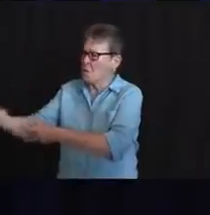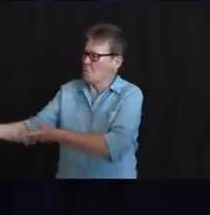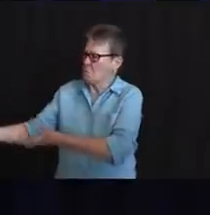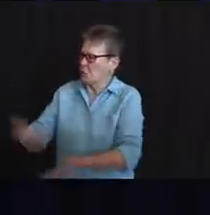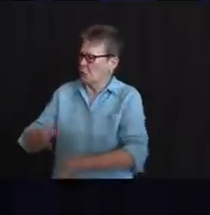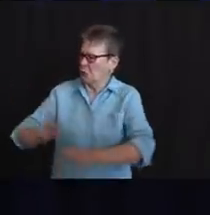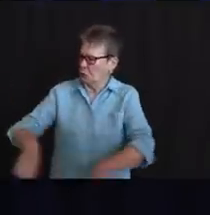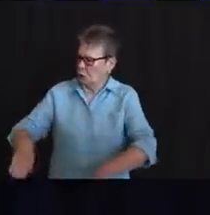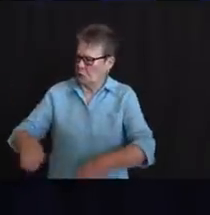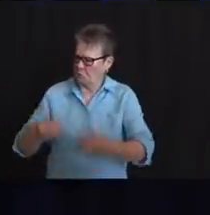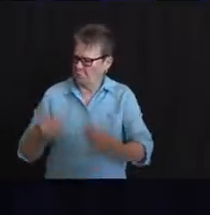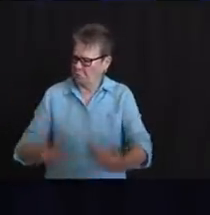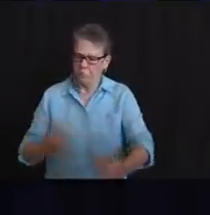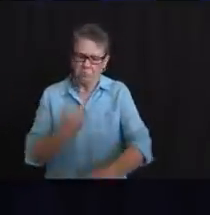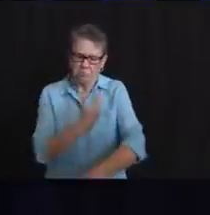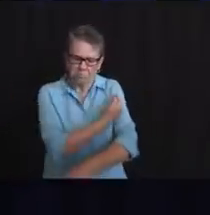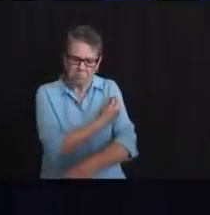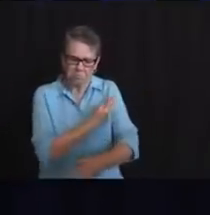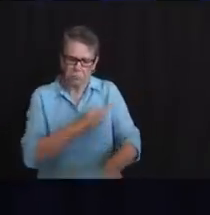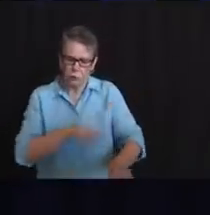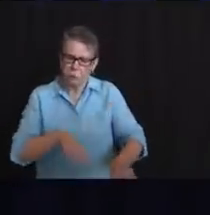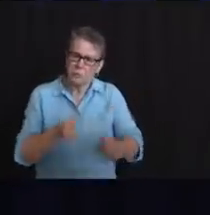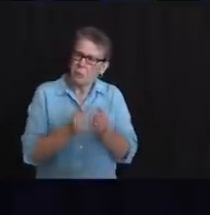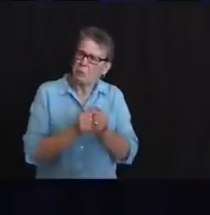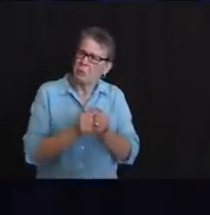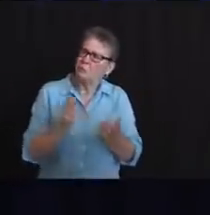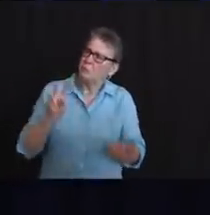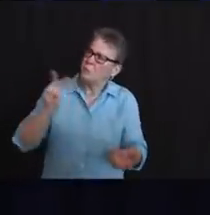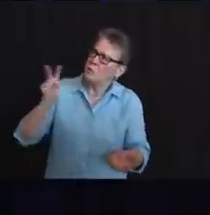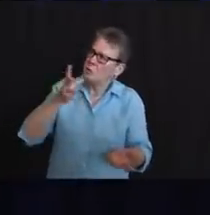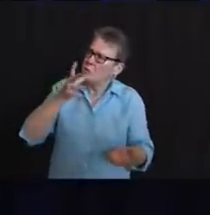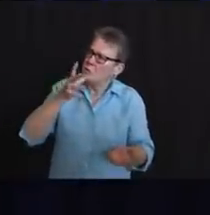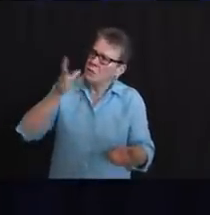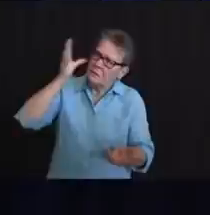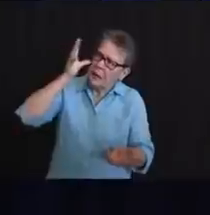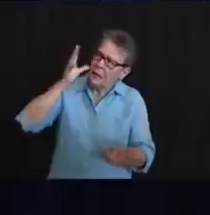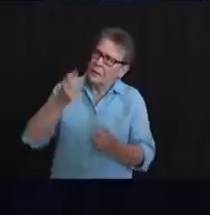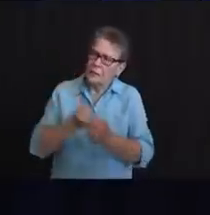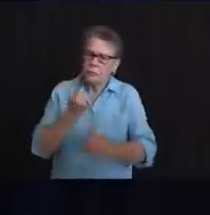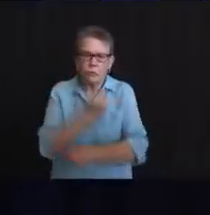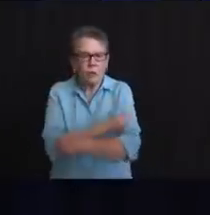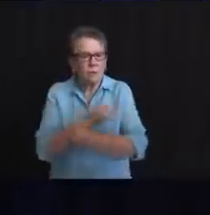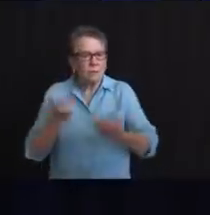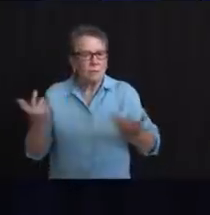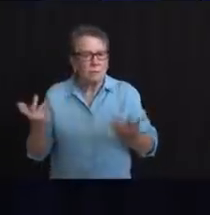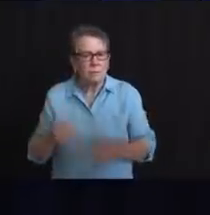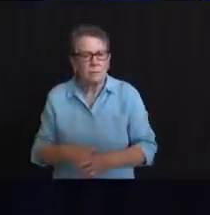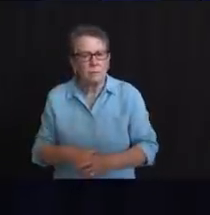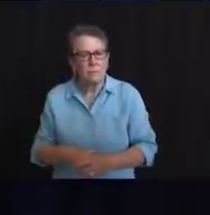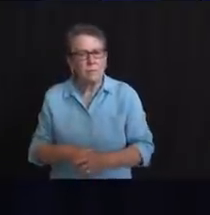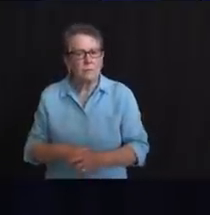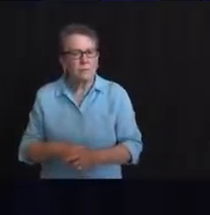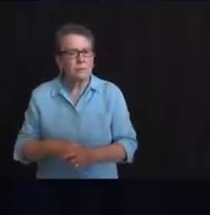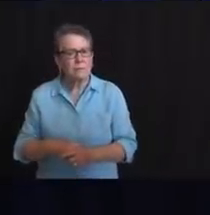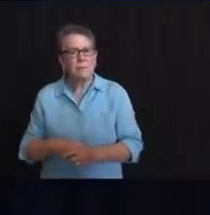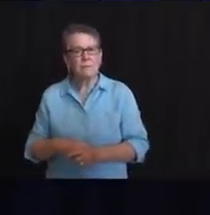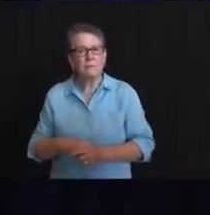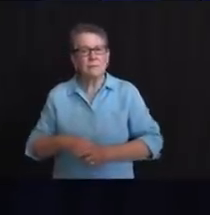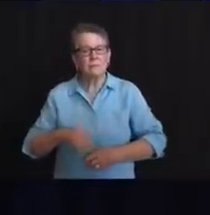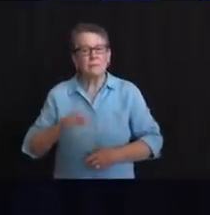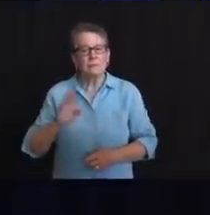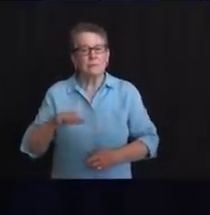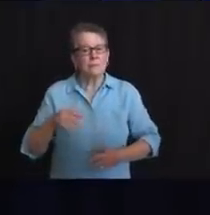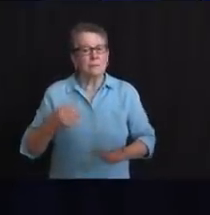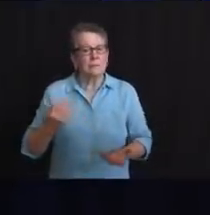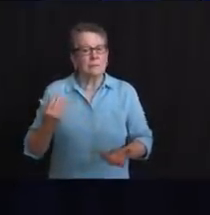vaccinations, including parents and children. On Saturday, as part of the Grateful for the Shot campaign, the state, working with